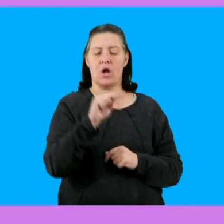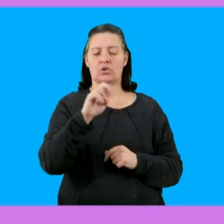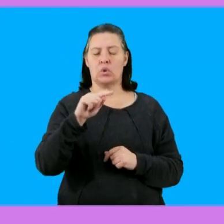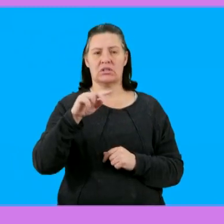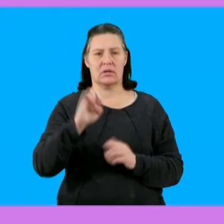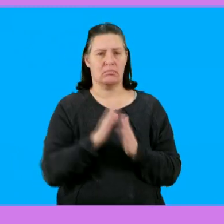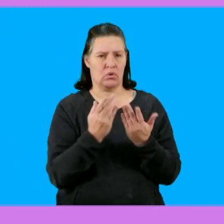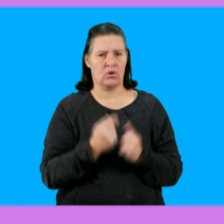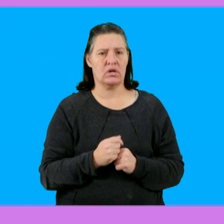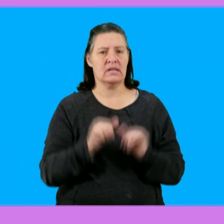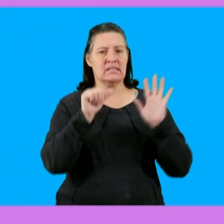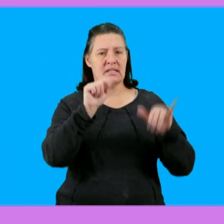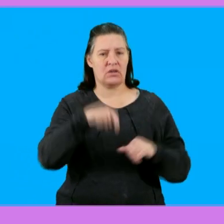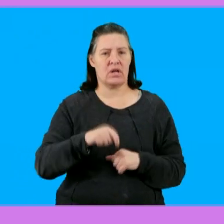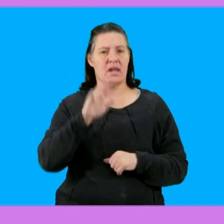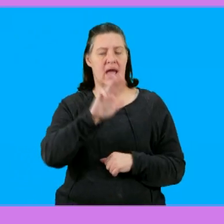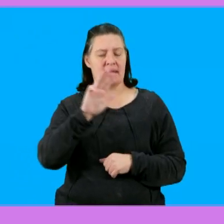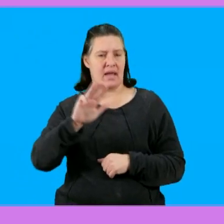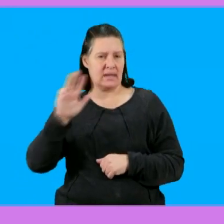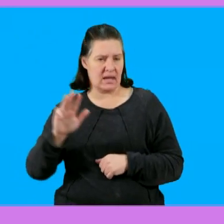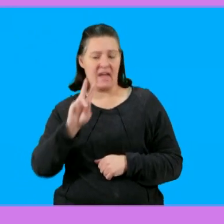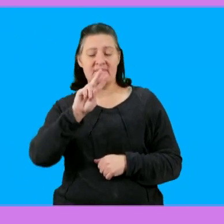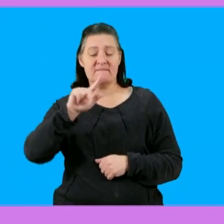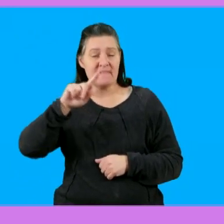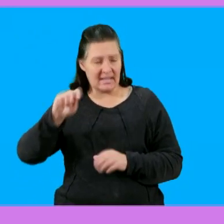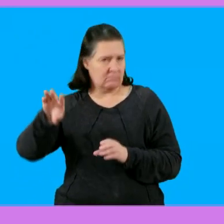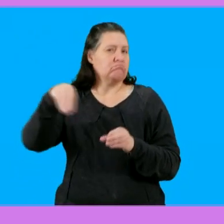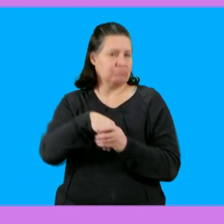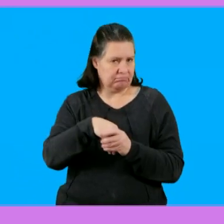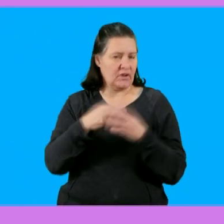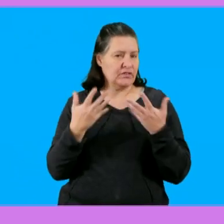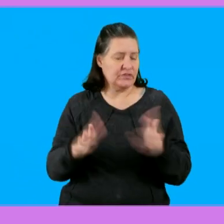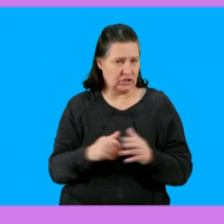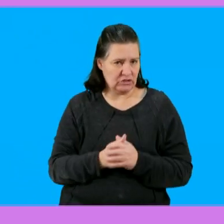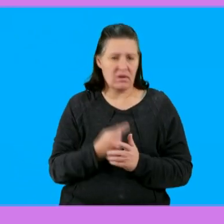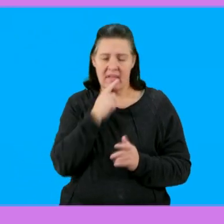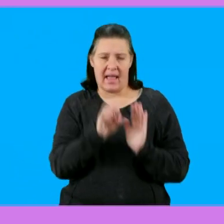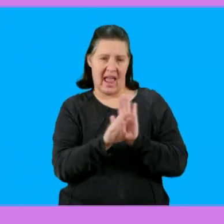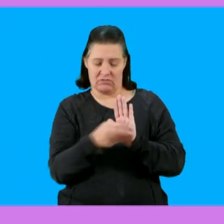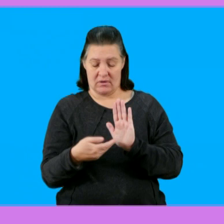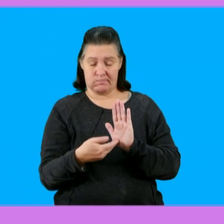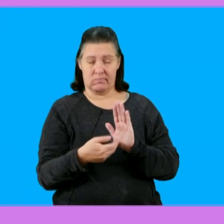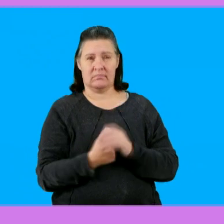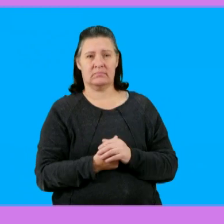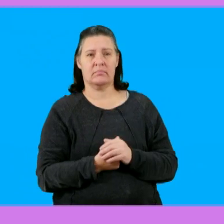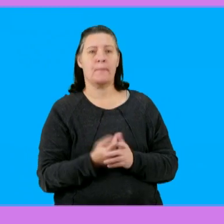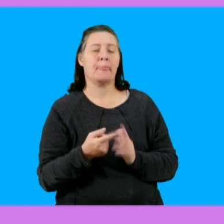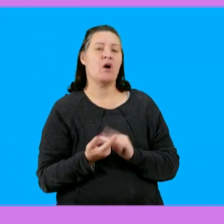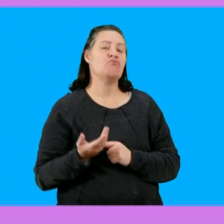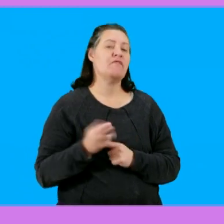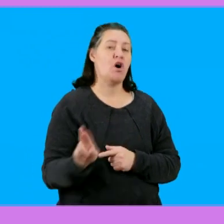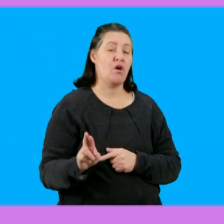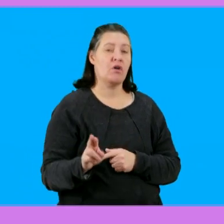for 6,999 Rand, VAT inclusive, as indicated in the advertisement below. Refer to